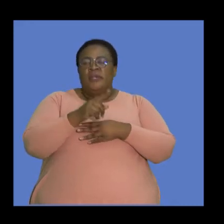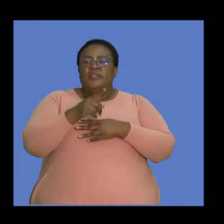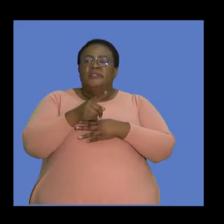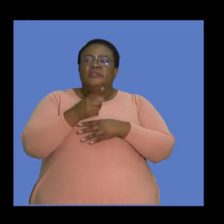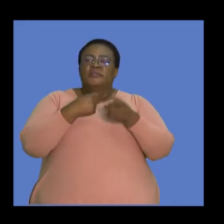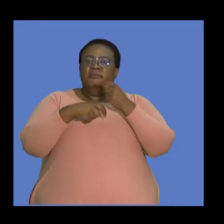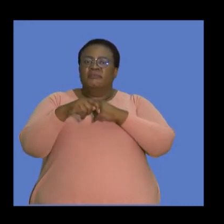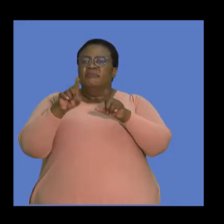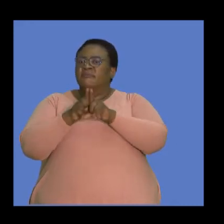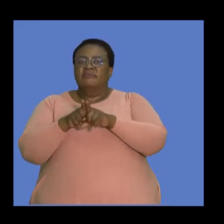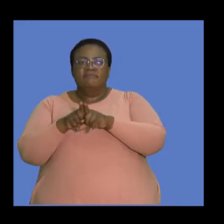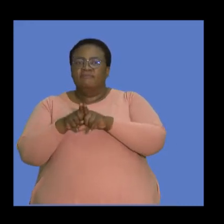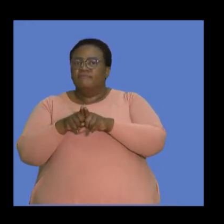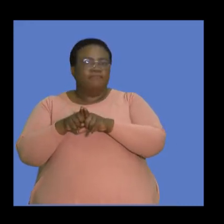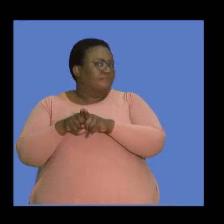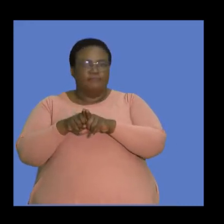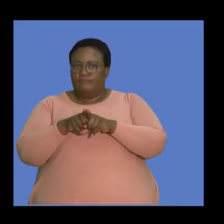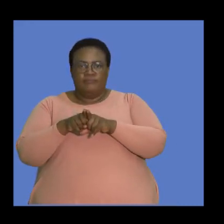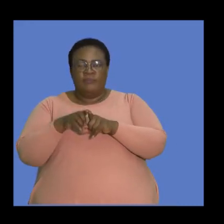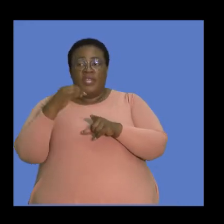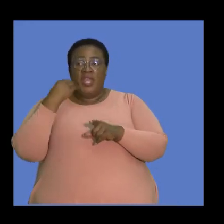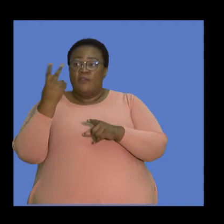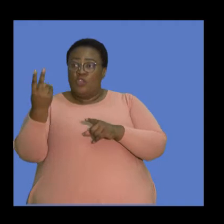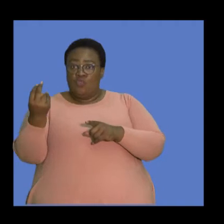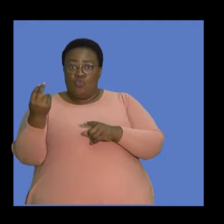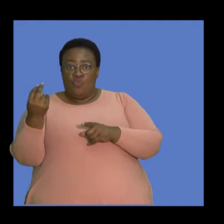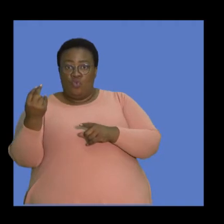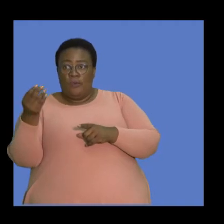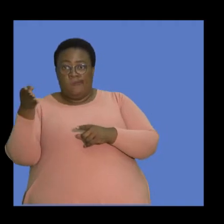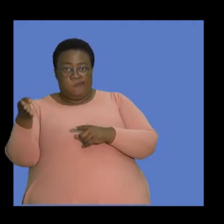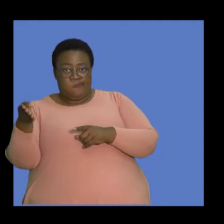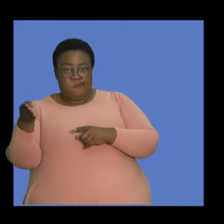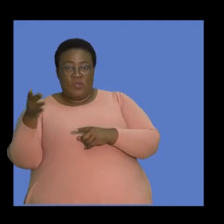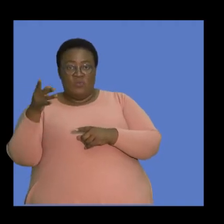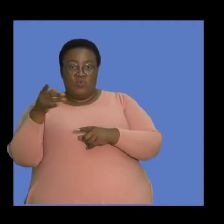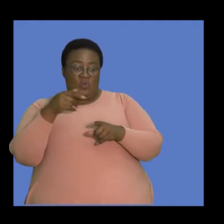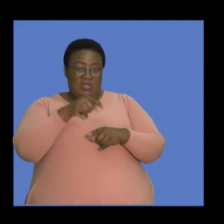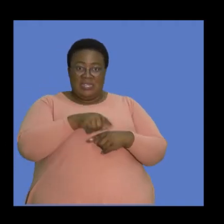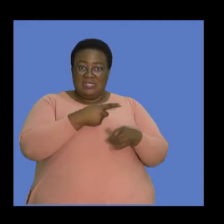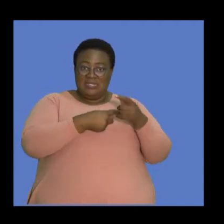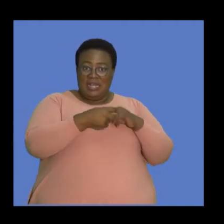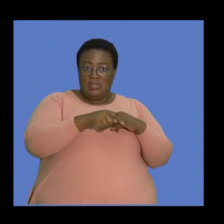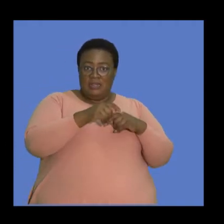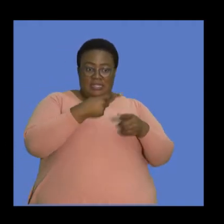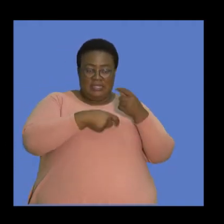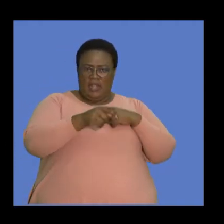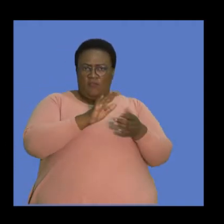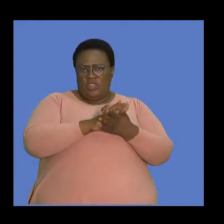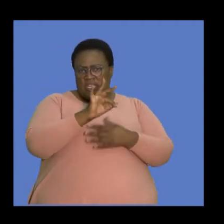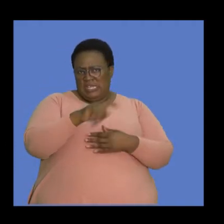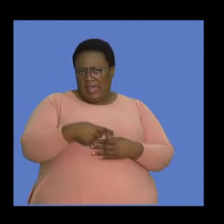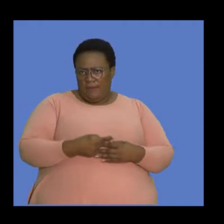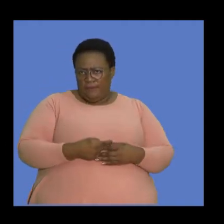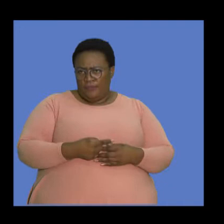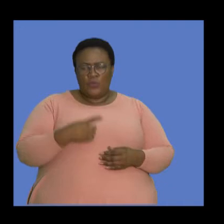same price when the newer version of it comes out in 5 years' time? And we saw that